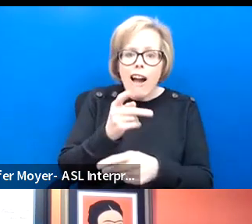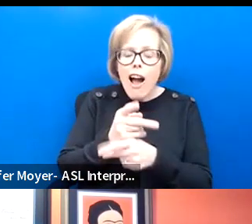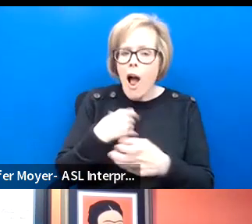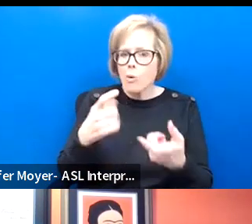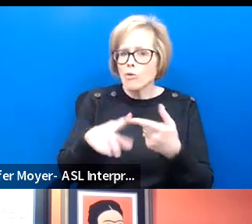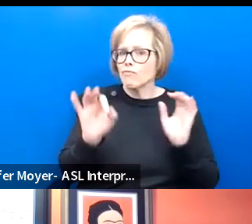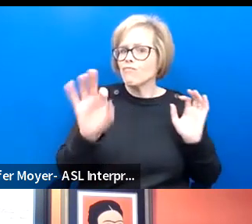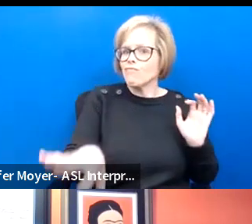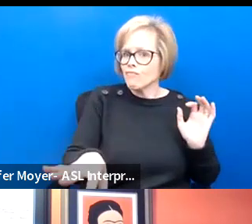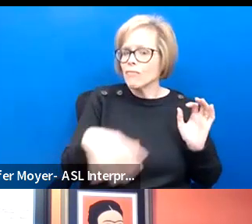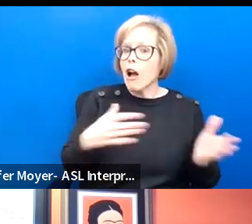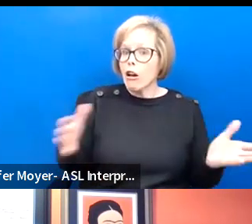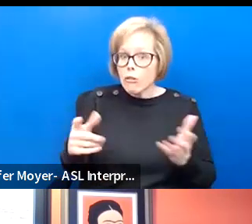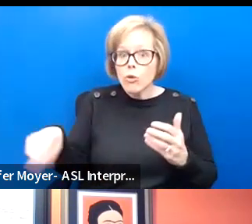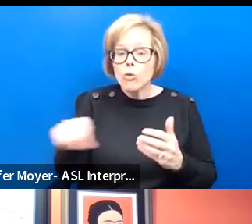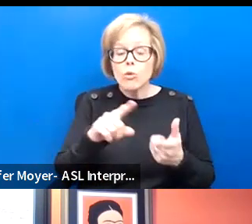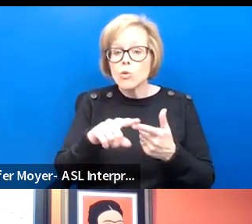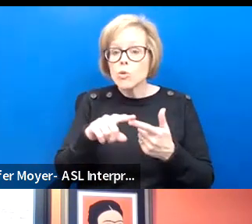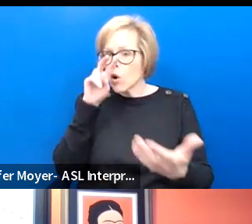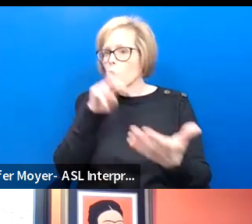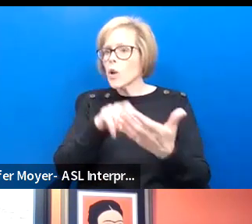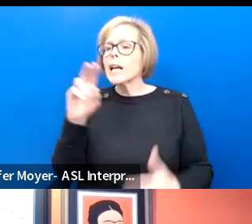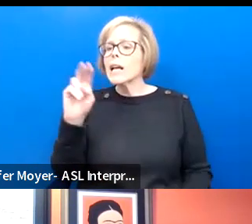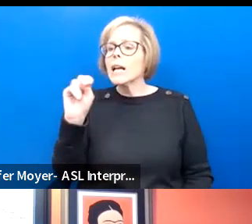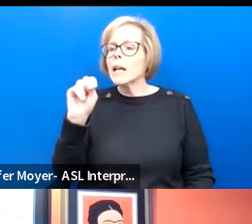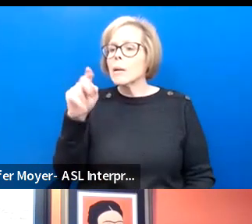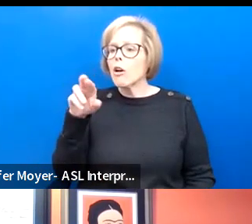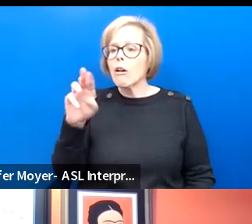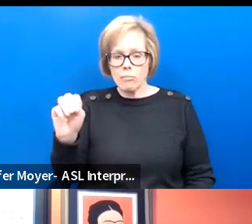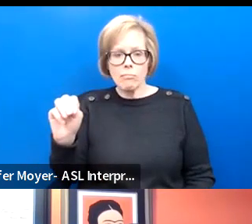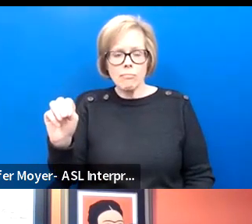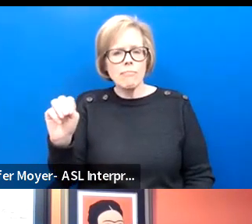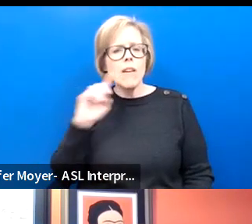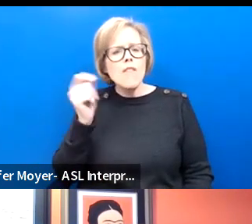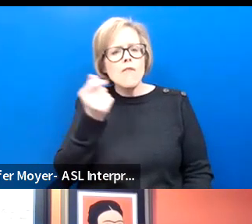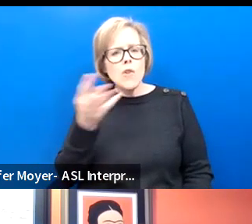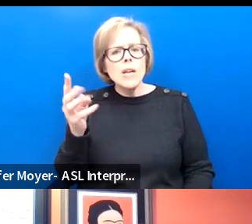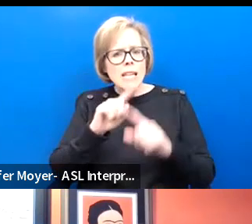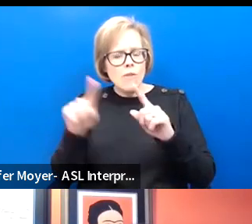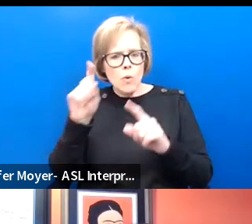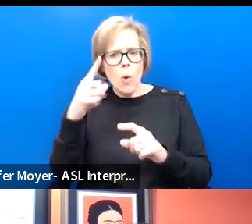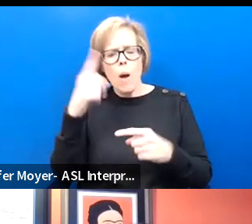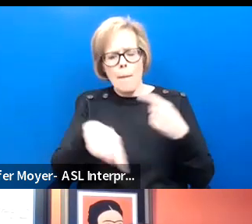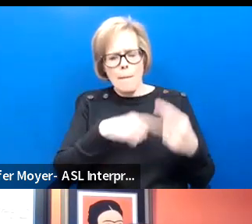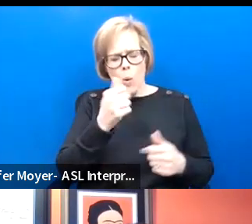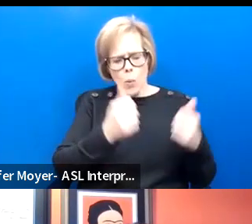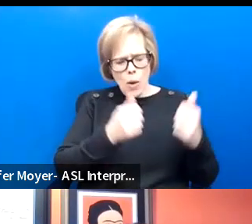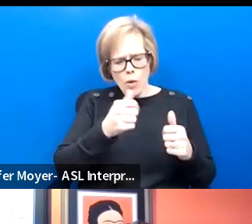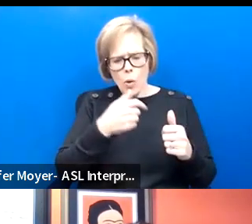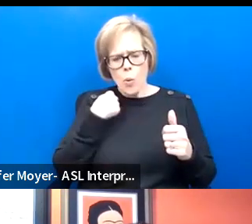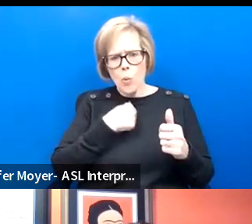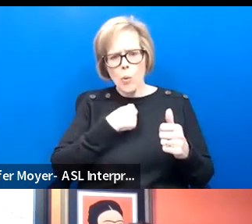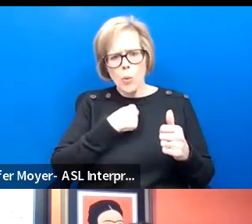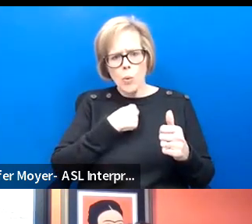do encourage folks to take a look at the NPRM. There have been a few different questions. One was about whether or not we are